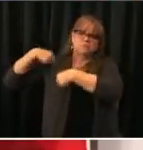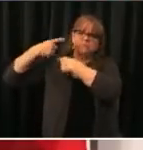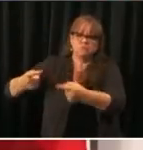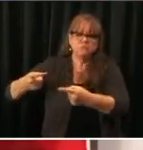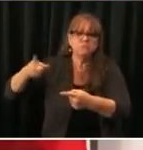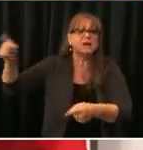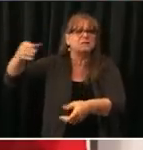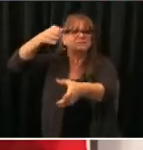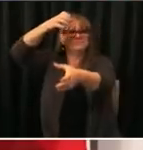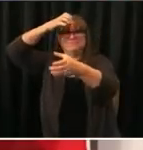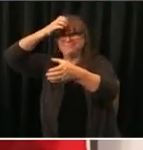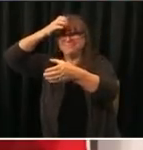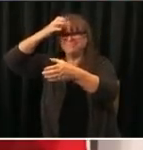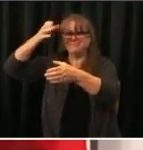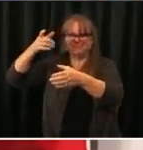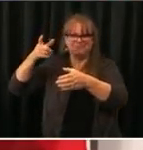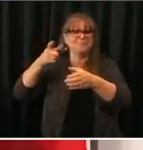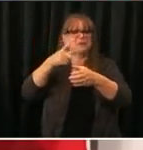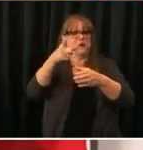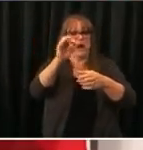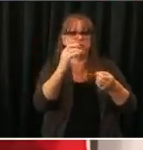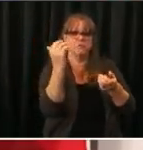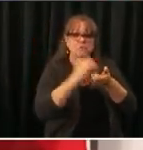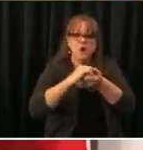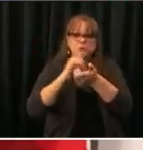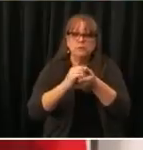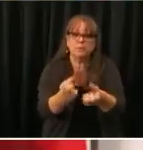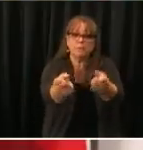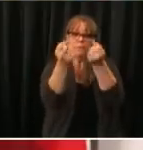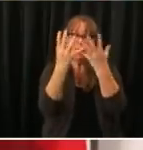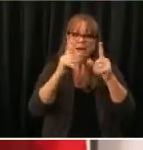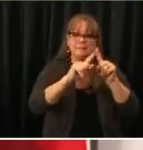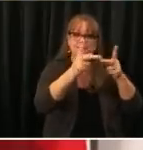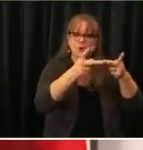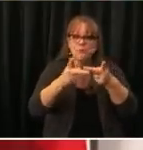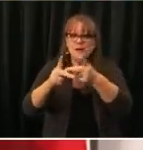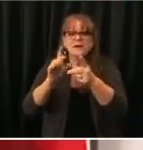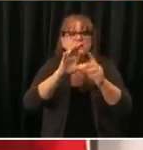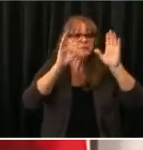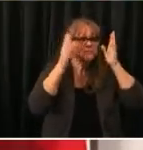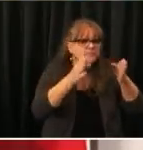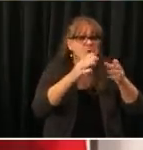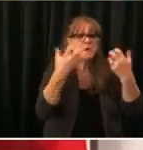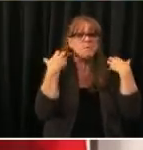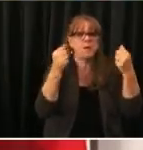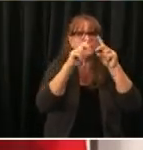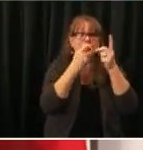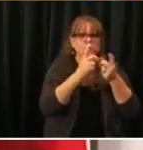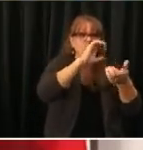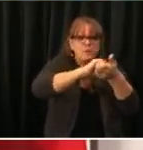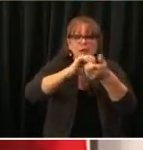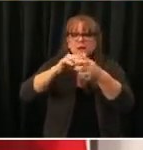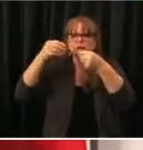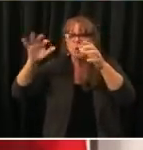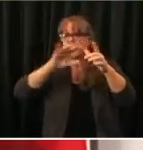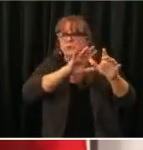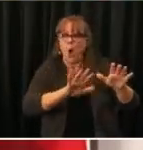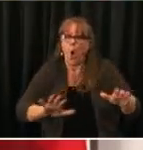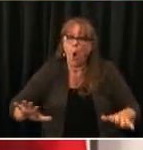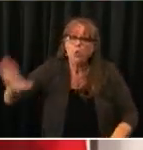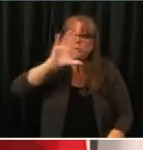all the health partners across the state, community health clinics, hospitals, pharmacies, et cetera. Today we're going to share some updated information on where we are